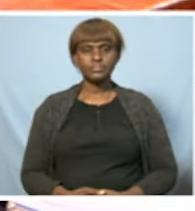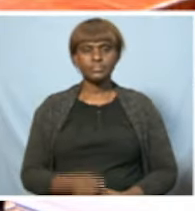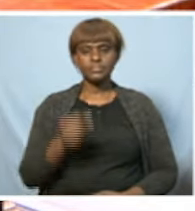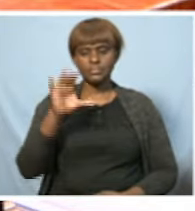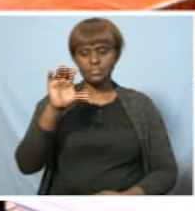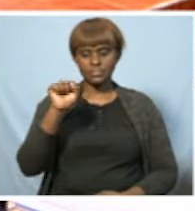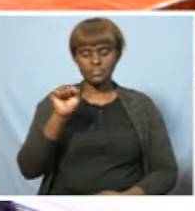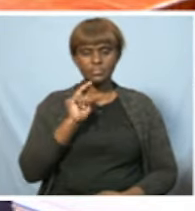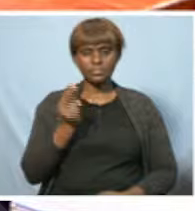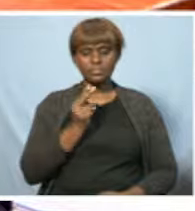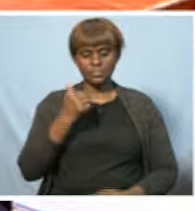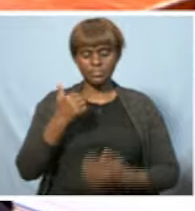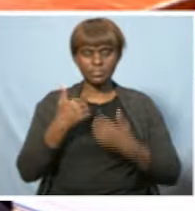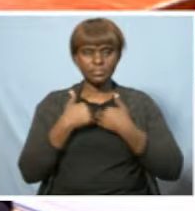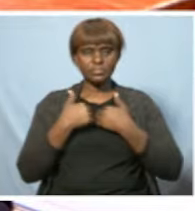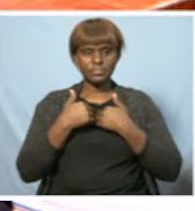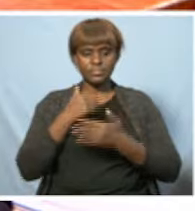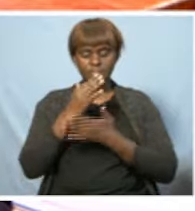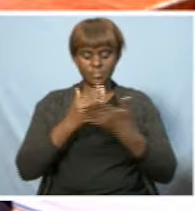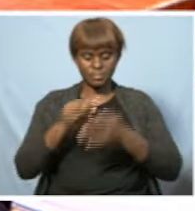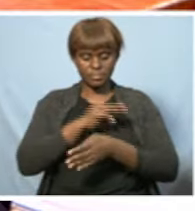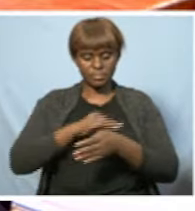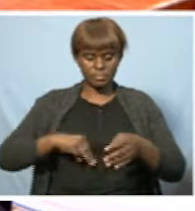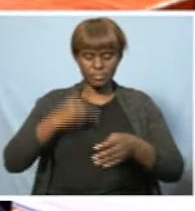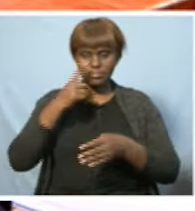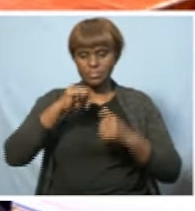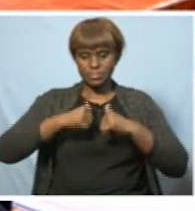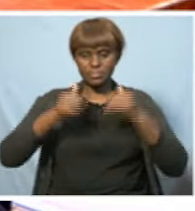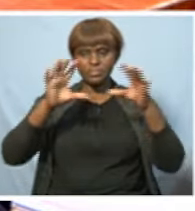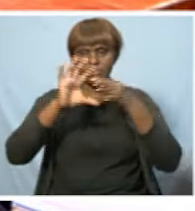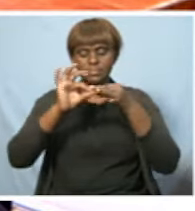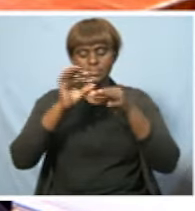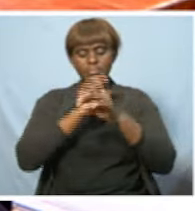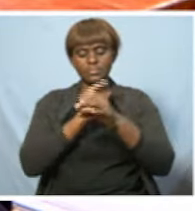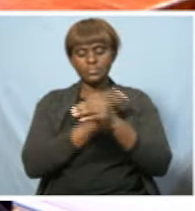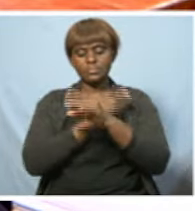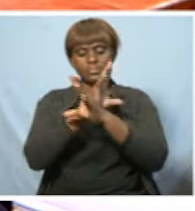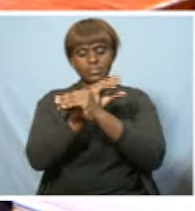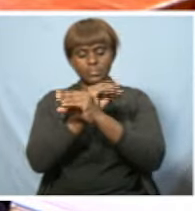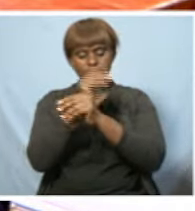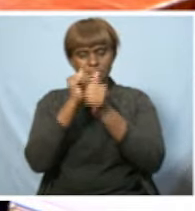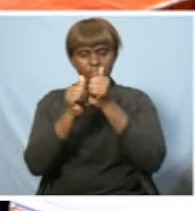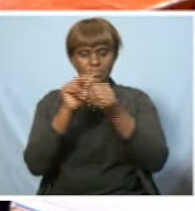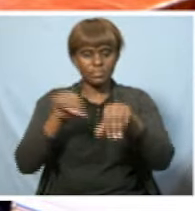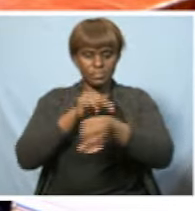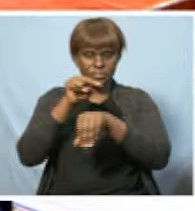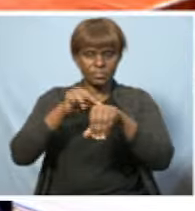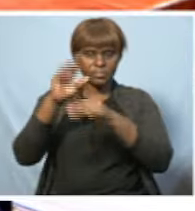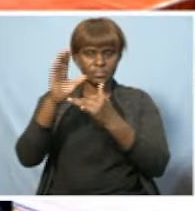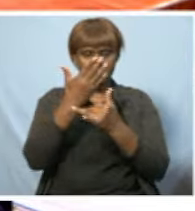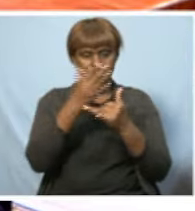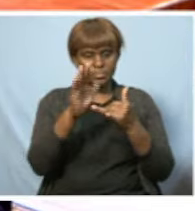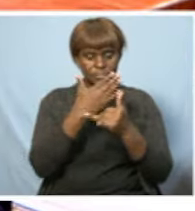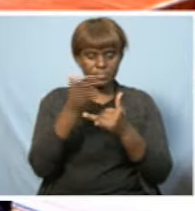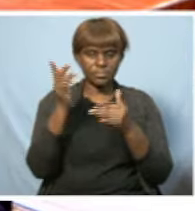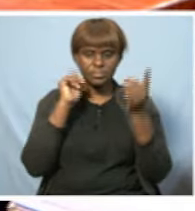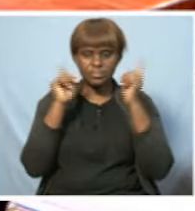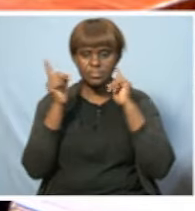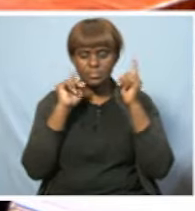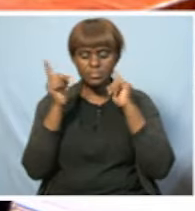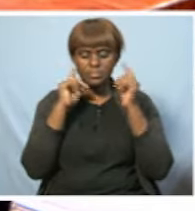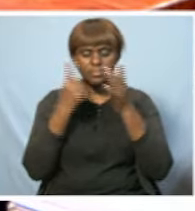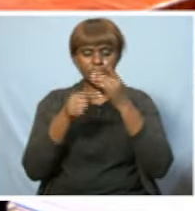CS, we have some honorable members who are joining us virtually due to the national delimitation hearings going